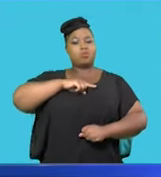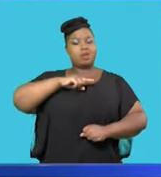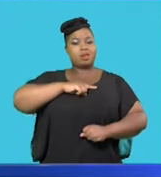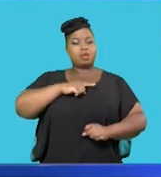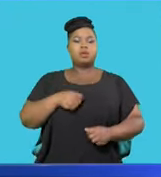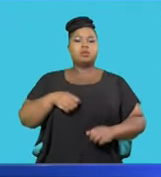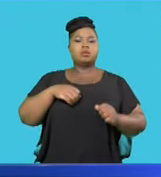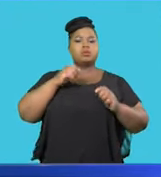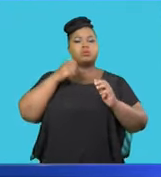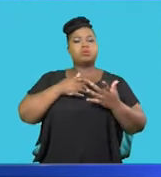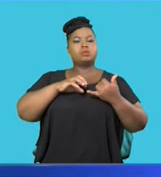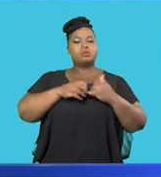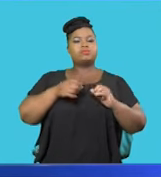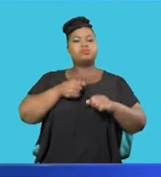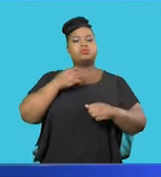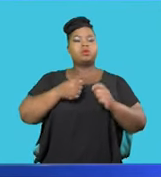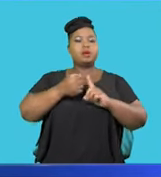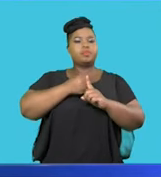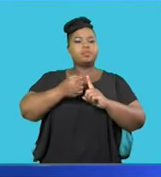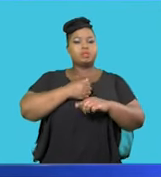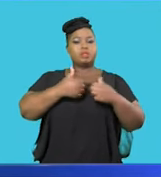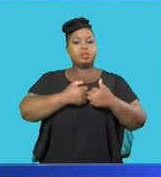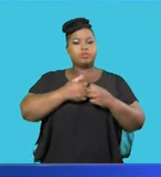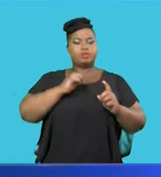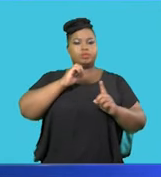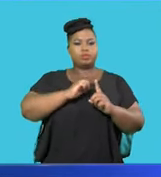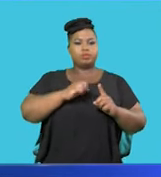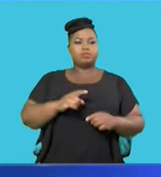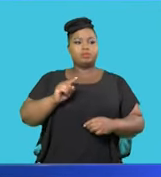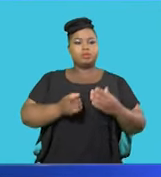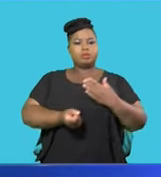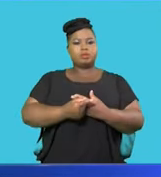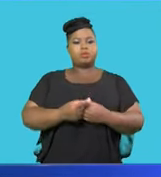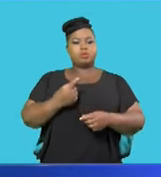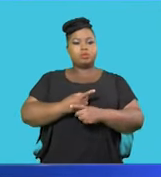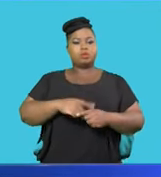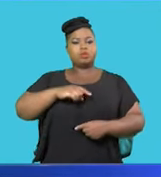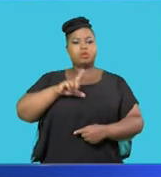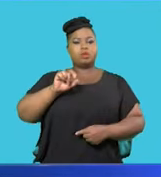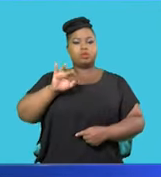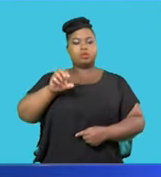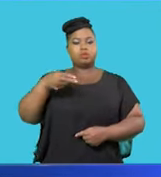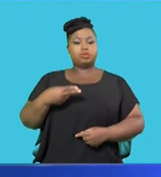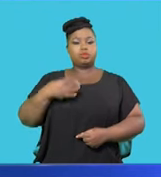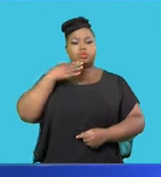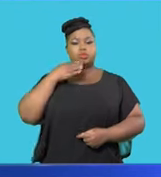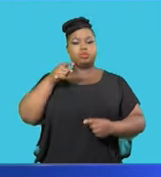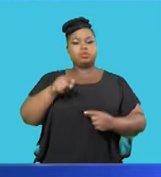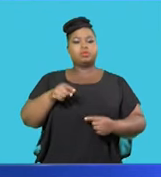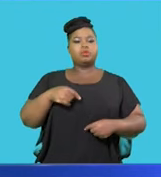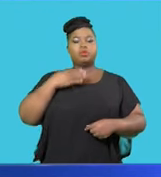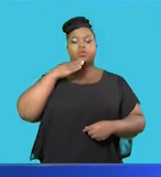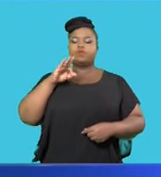ka maikemisetso a ho hlola dikotsi. Sena se mabapi le ketsahalo eo ho yona Lorch a ileng a hlasela kgarebe ya hae ya mehleng e